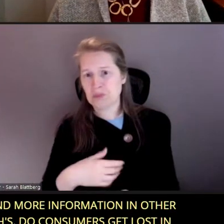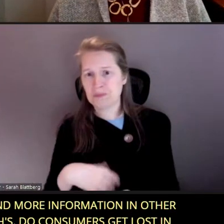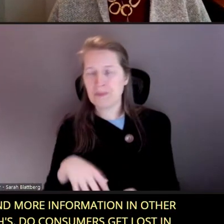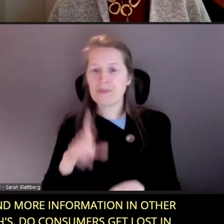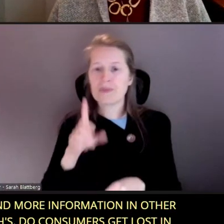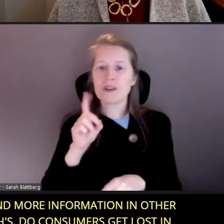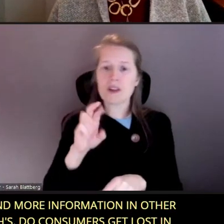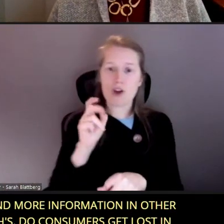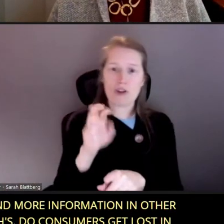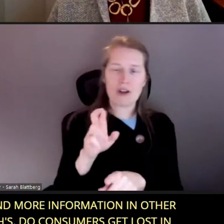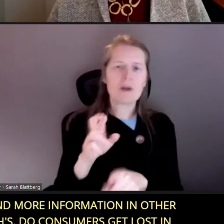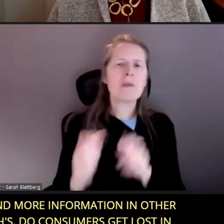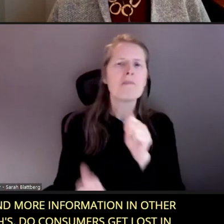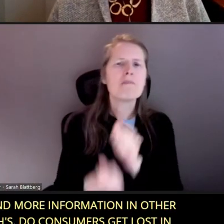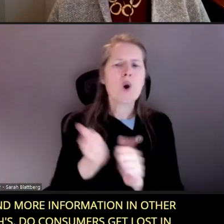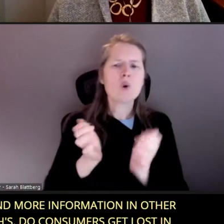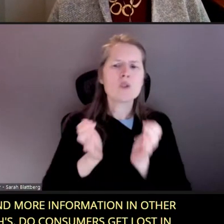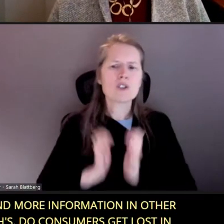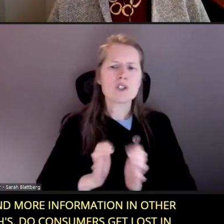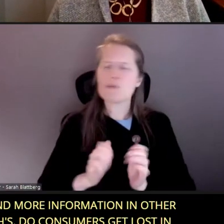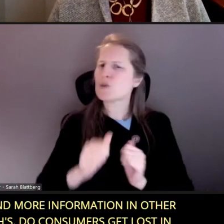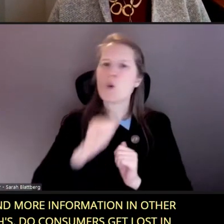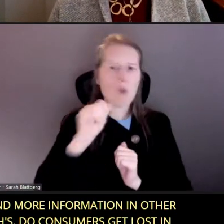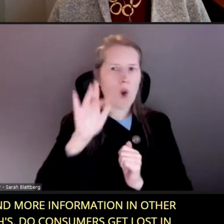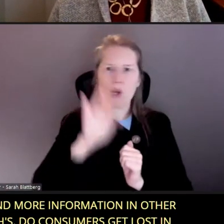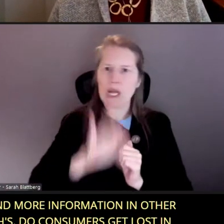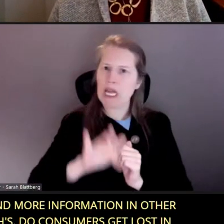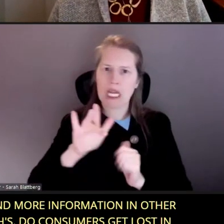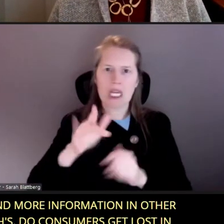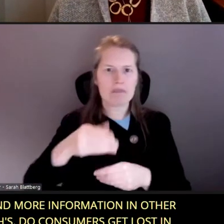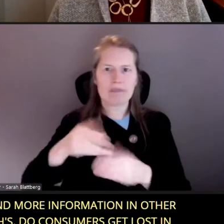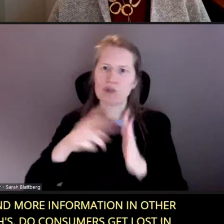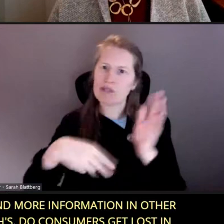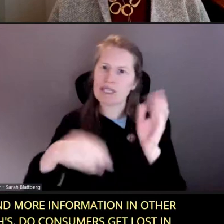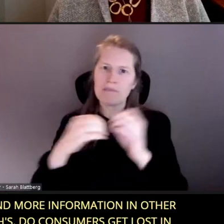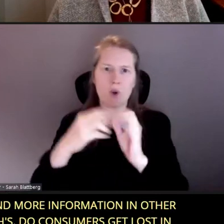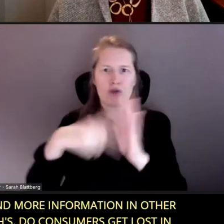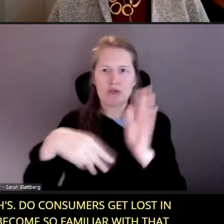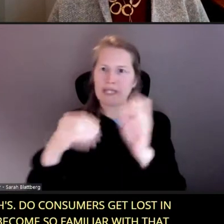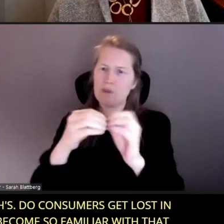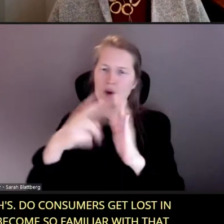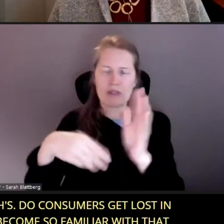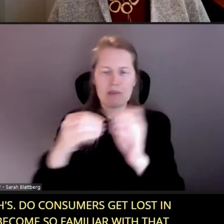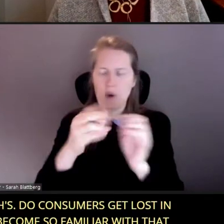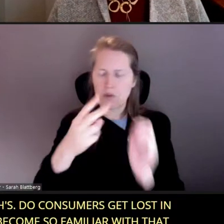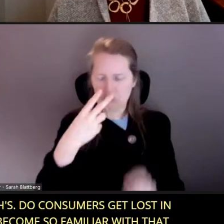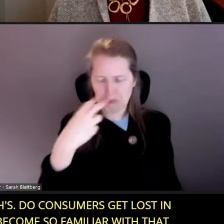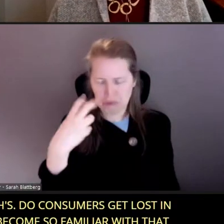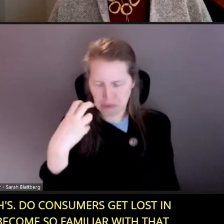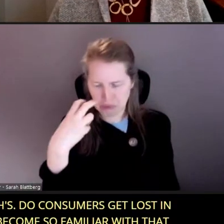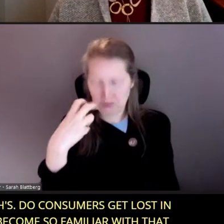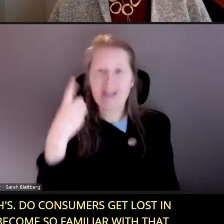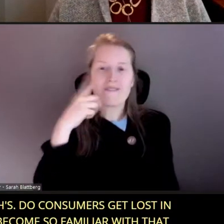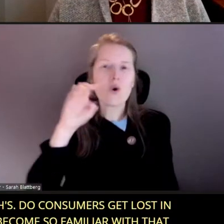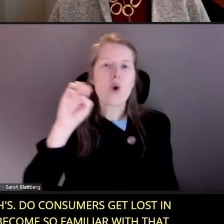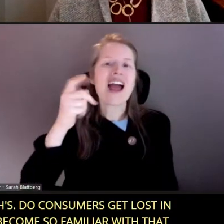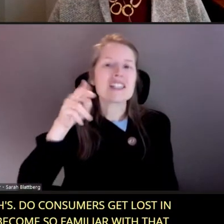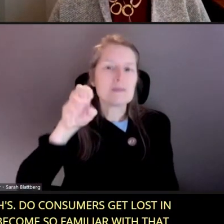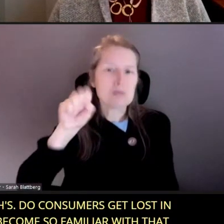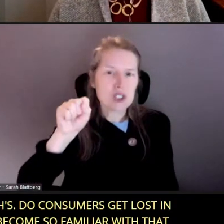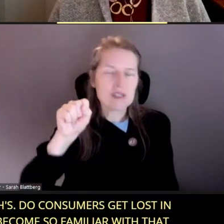should assume that most consumers will never click through. And the reason to have the click-through information is for experts, not for